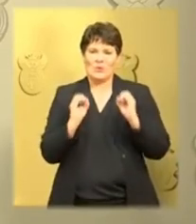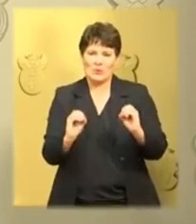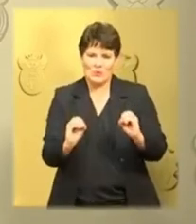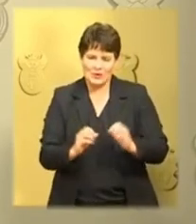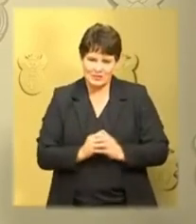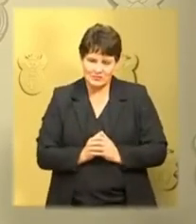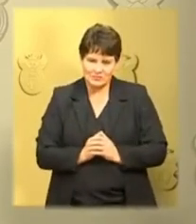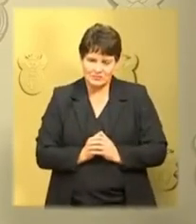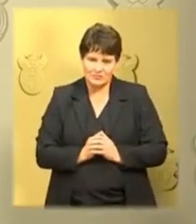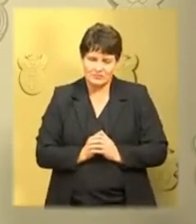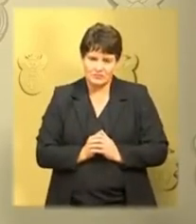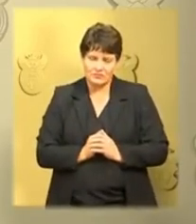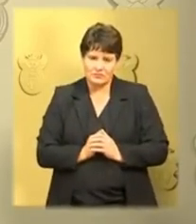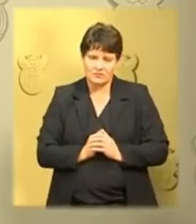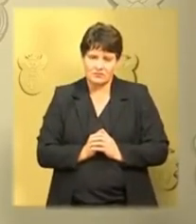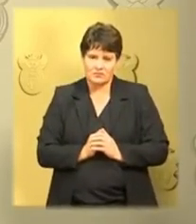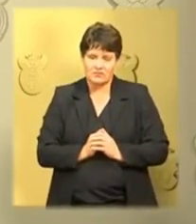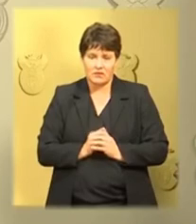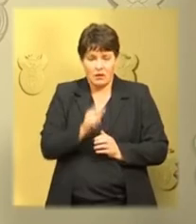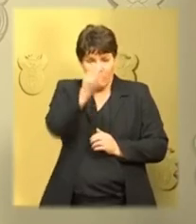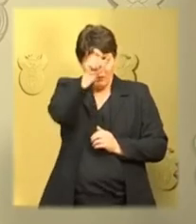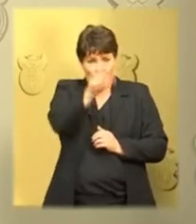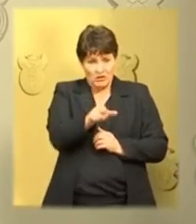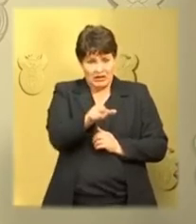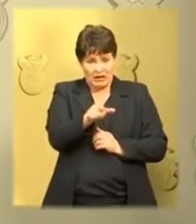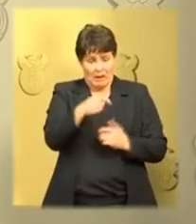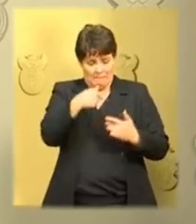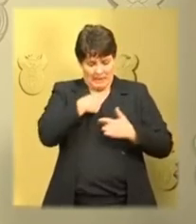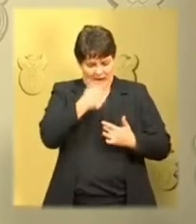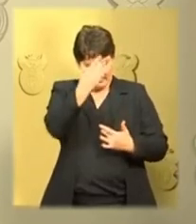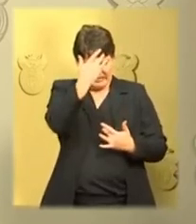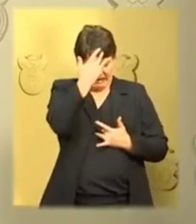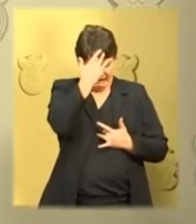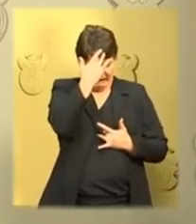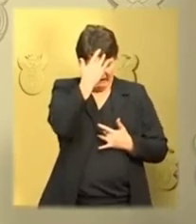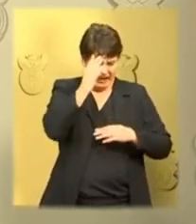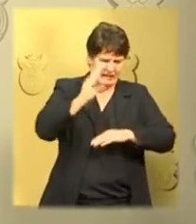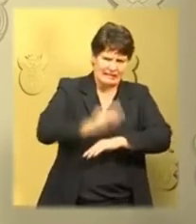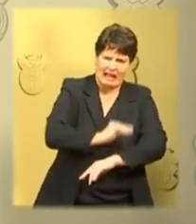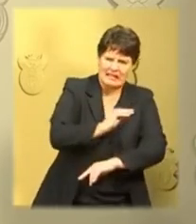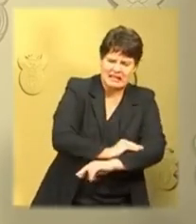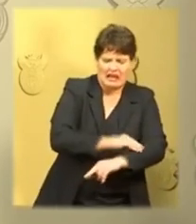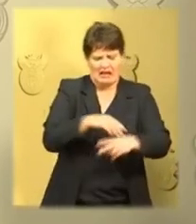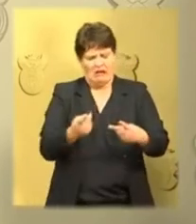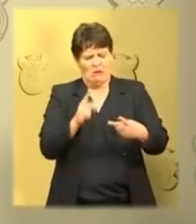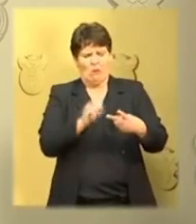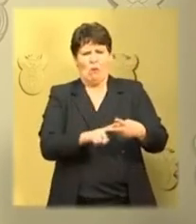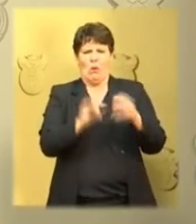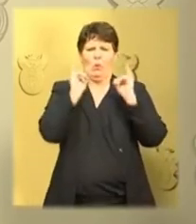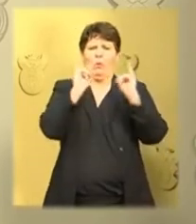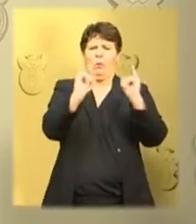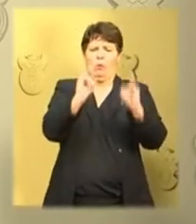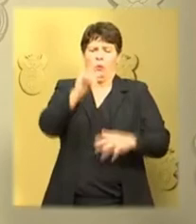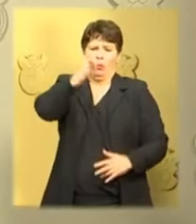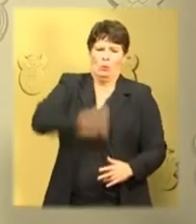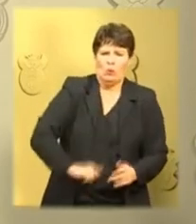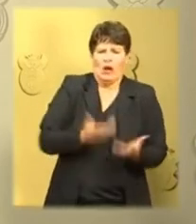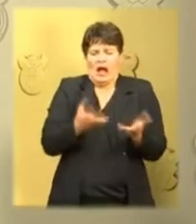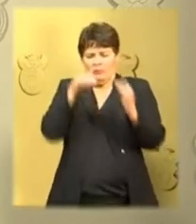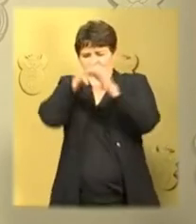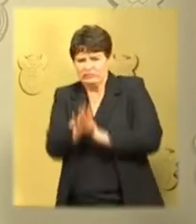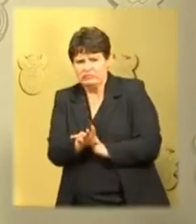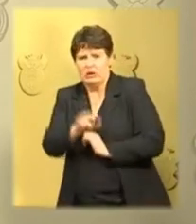worse, people who are suffering from other conditions or need emergency procedures are unable to get